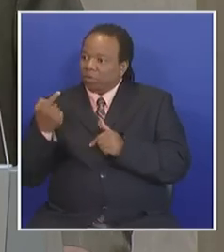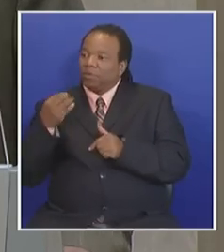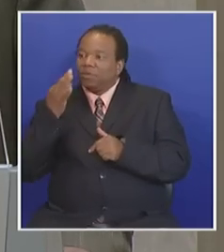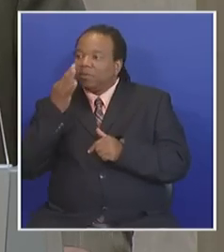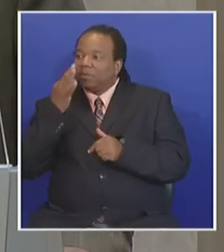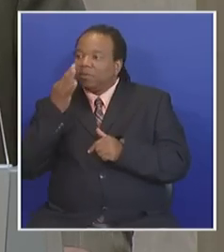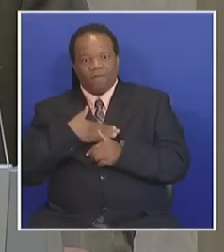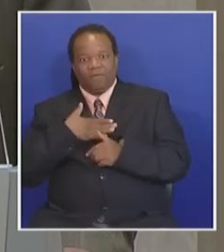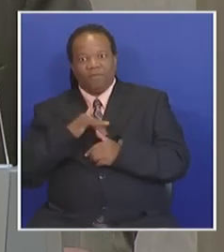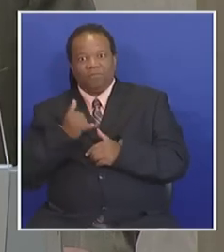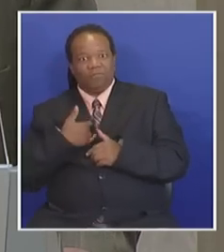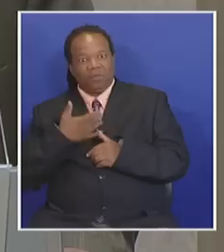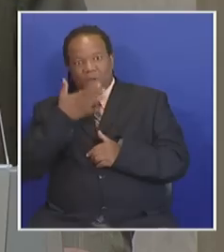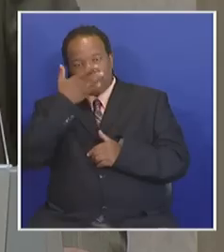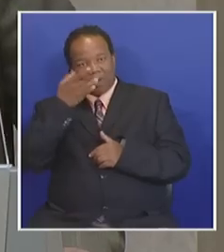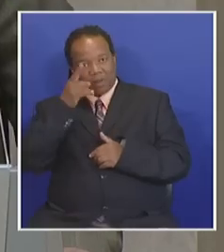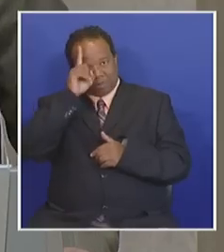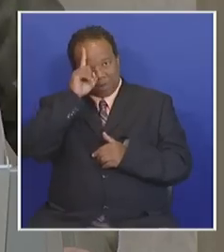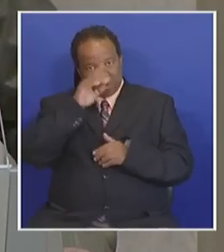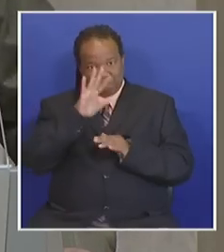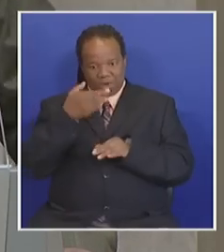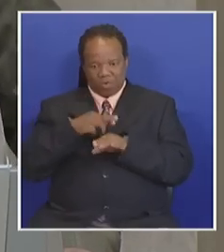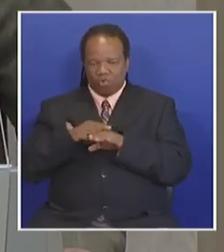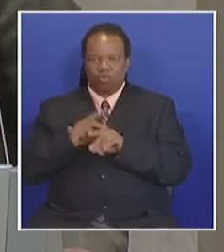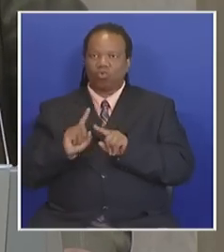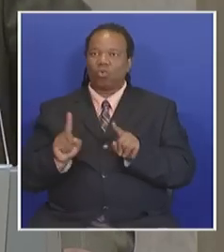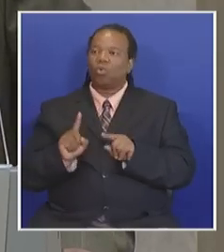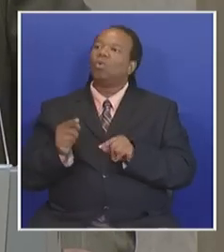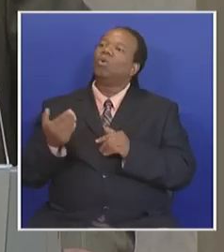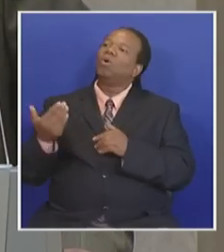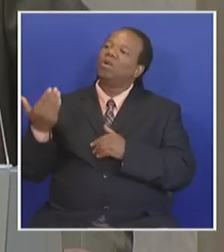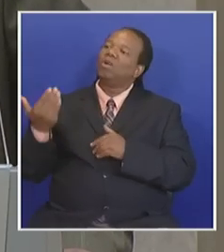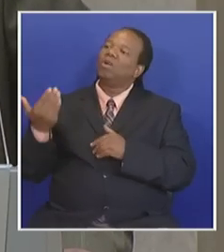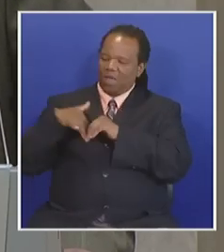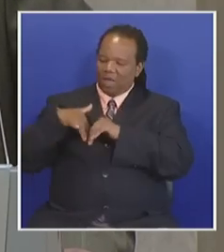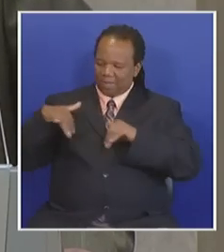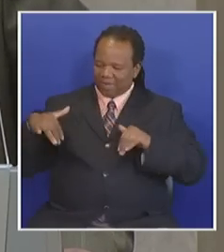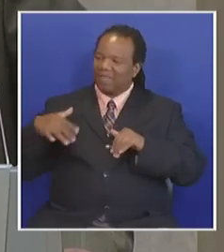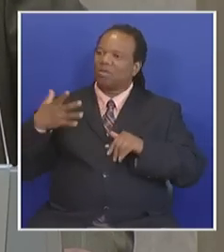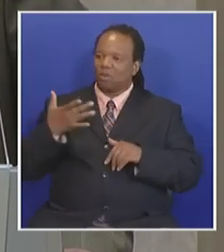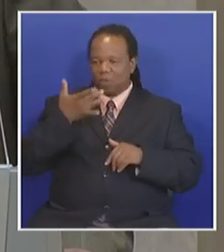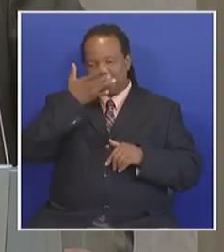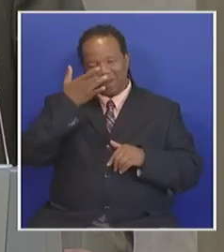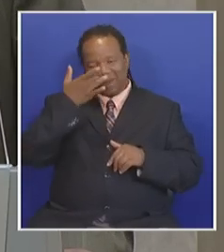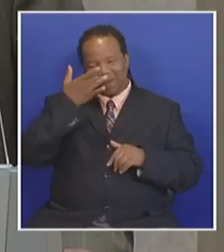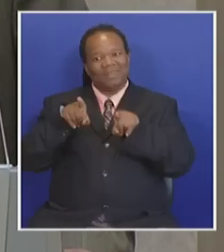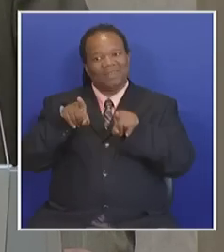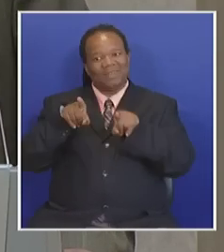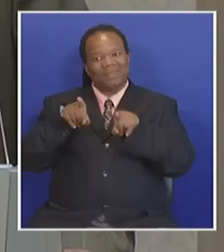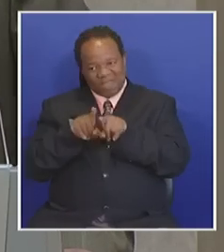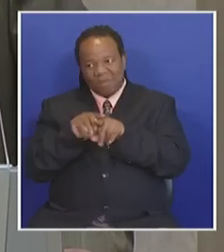I'm not a racist. But you did under apartheid and may even today still benefit from